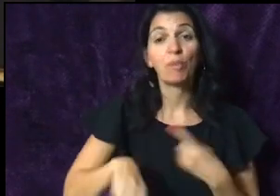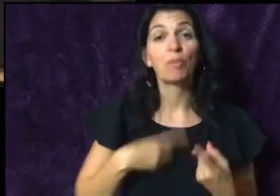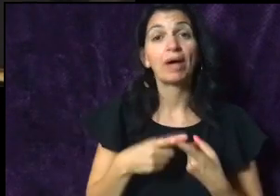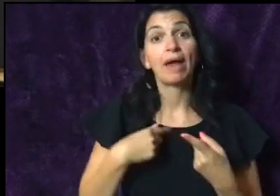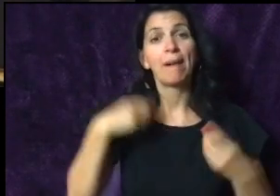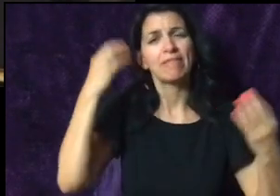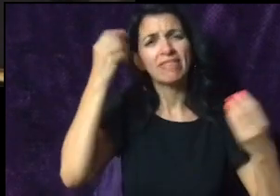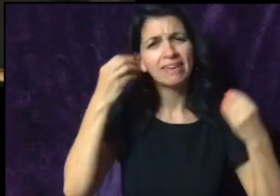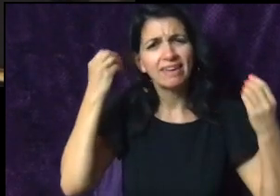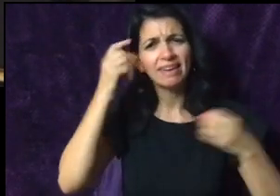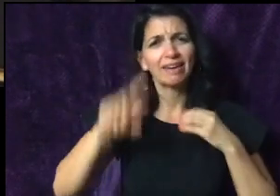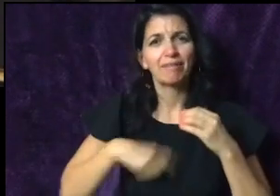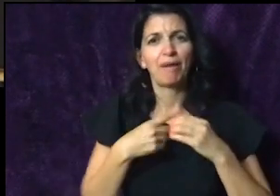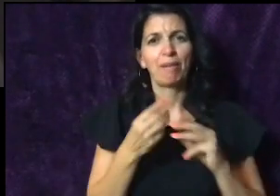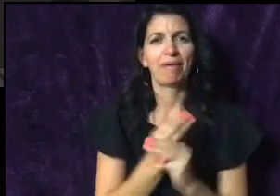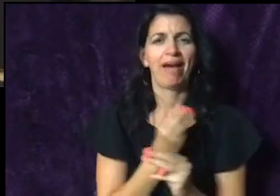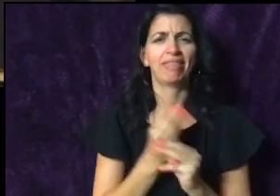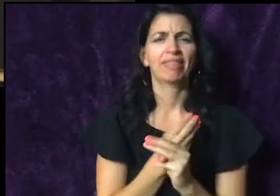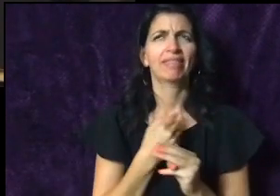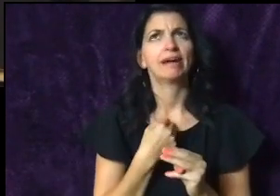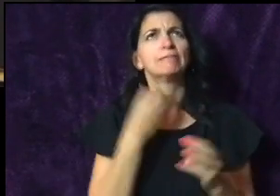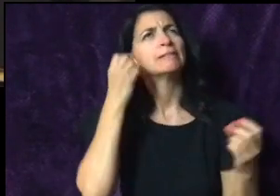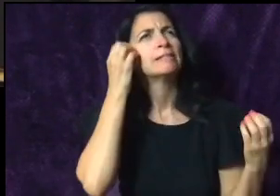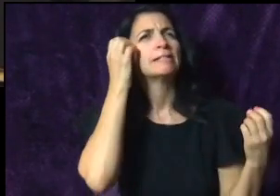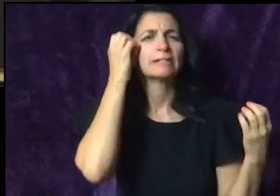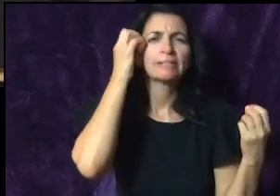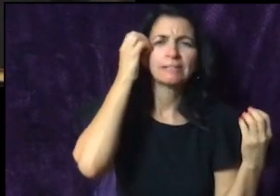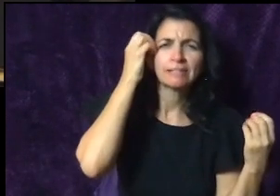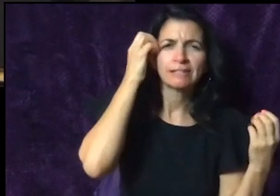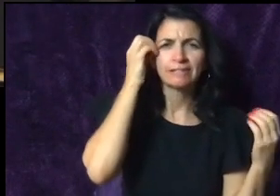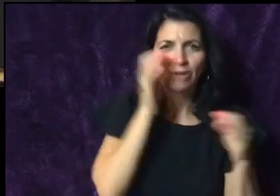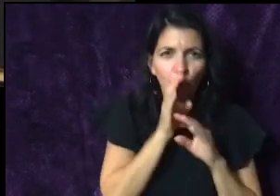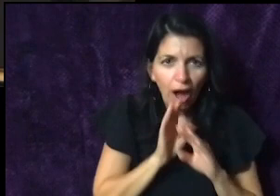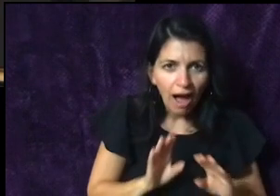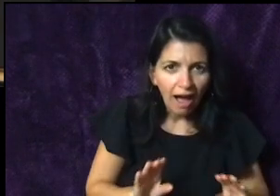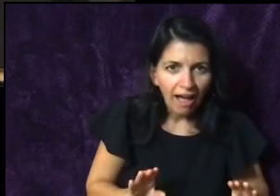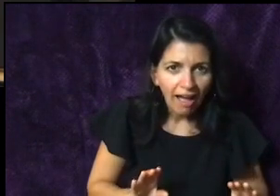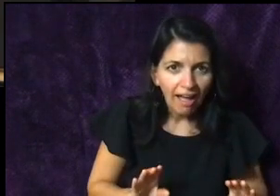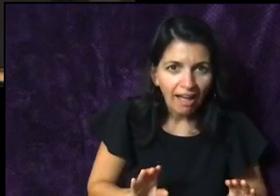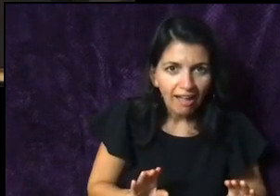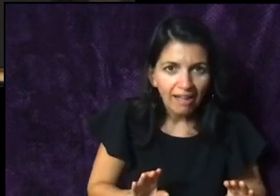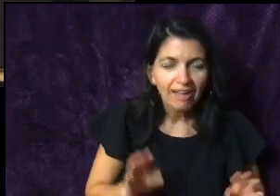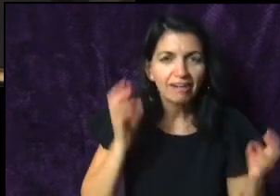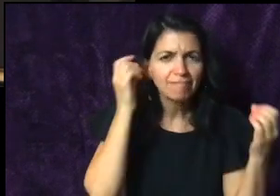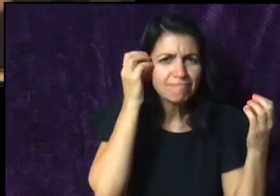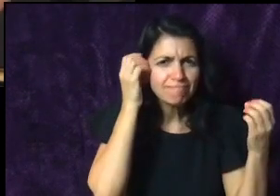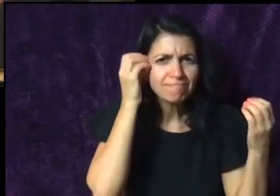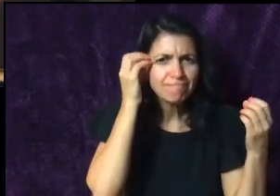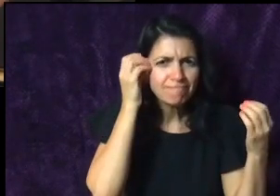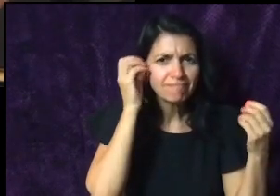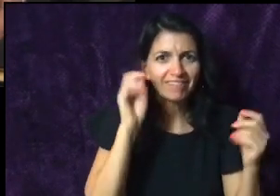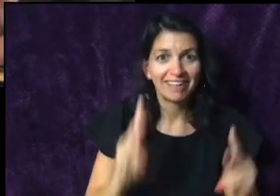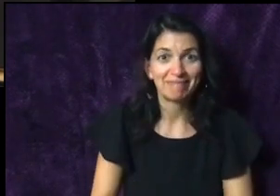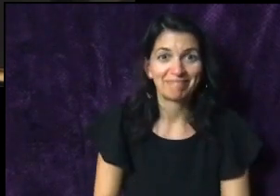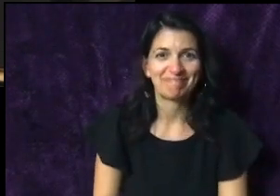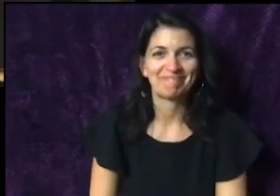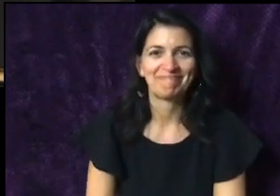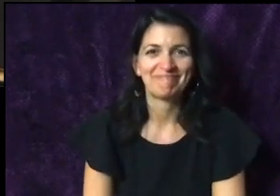I'm thinking about math, I'm pretty quiet, like I'm in my head, right? So we're going to do a thinking melody. It's going to be quiet,